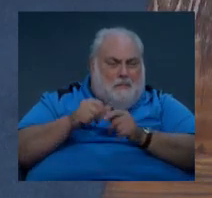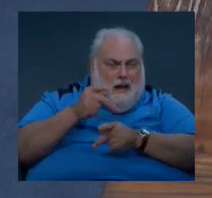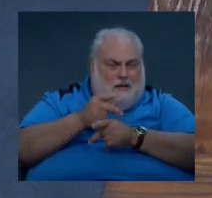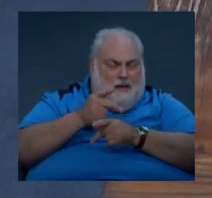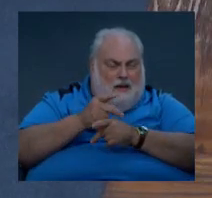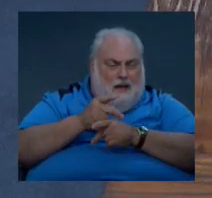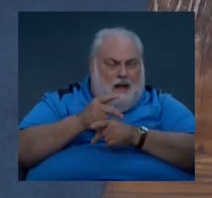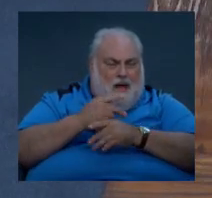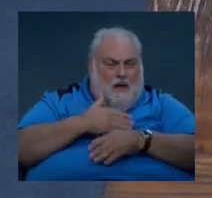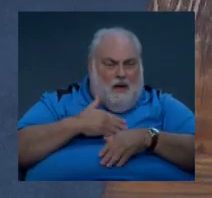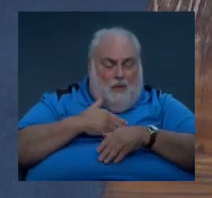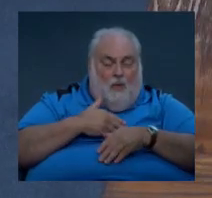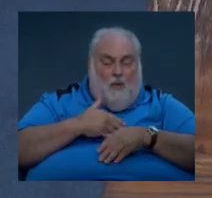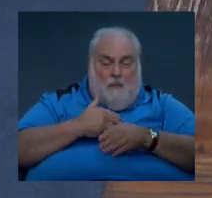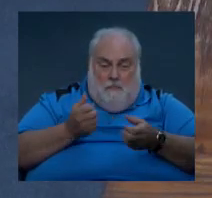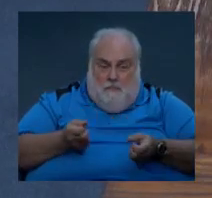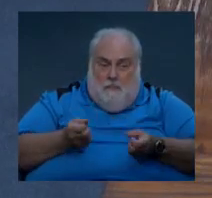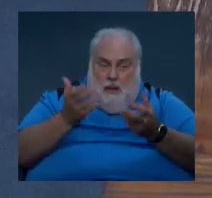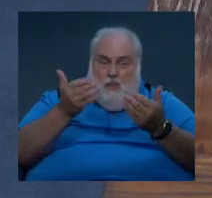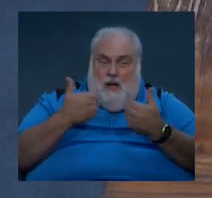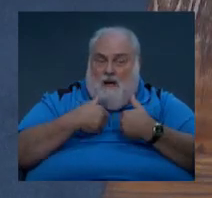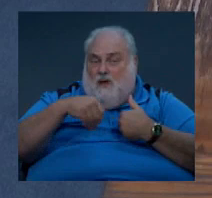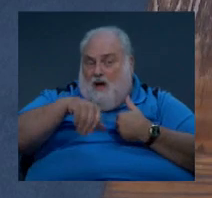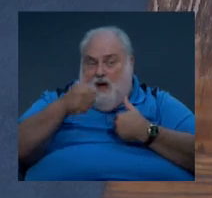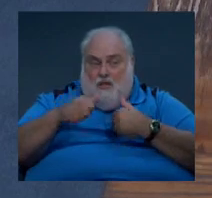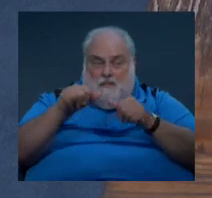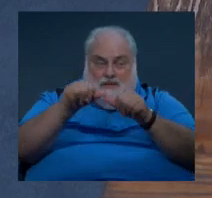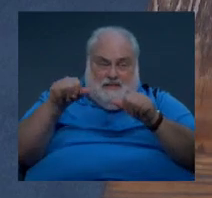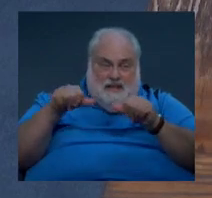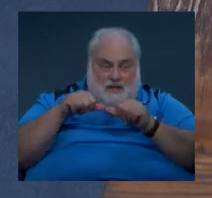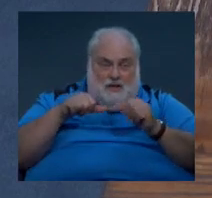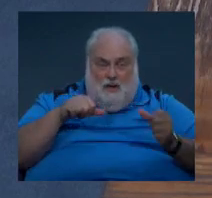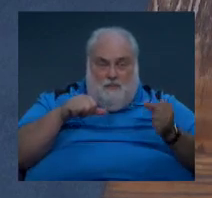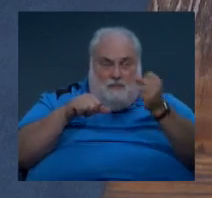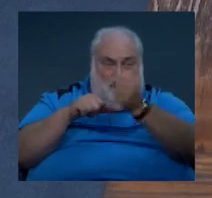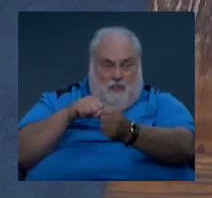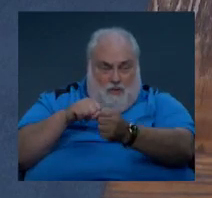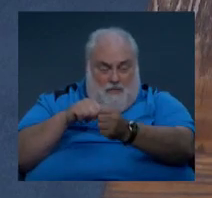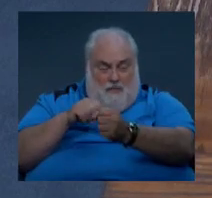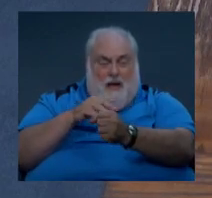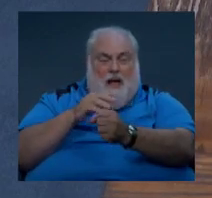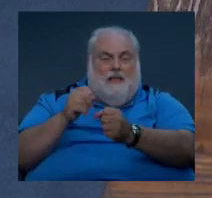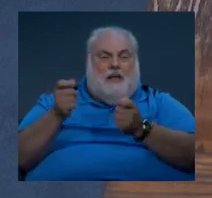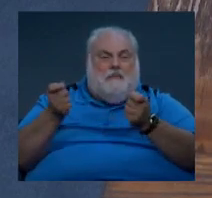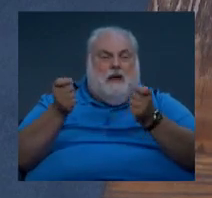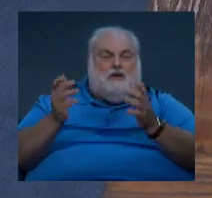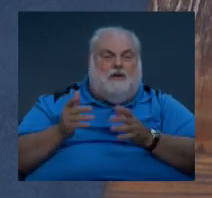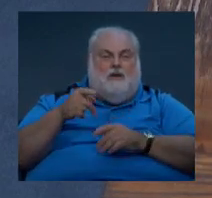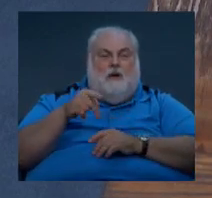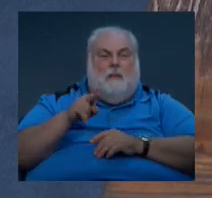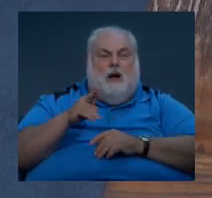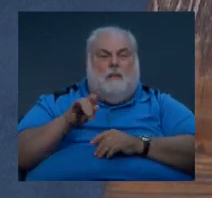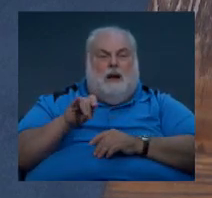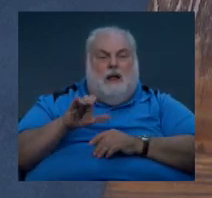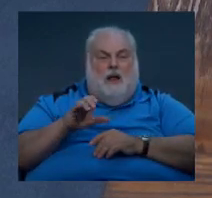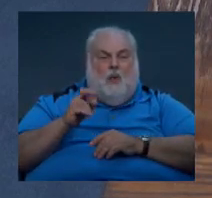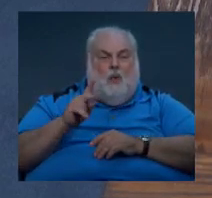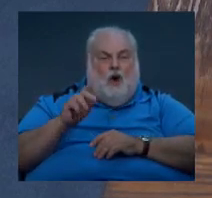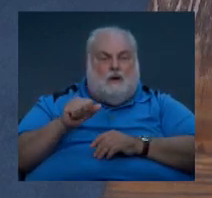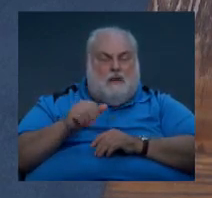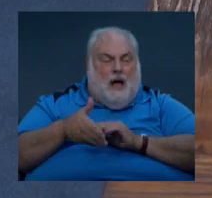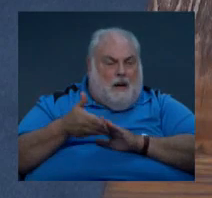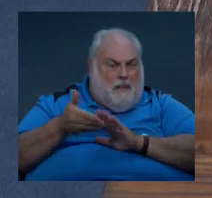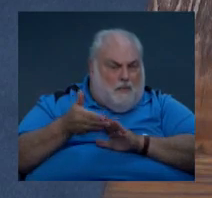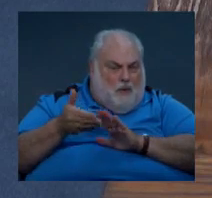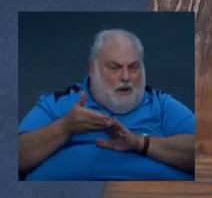got slots that we want to put many of them into. We're also going to have the managers from Public Works Operations, Public Works